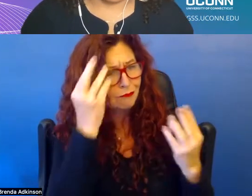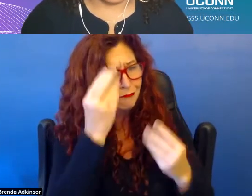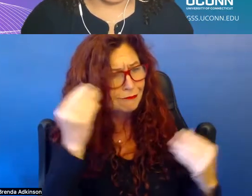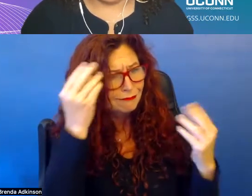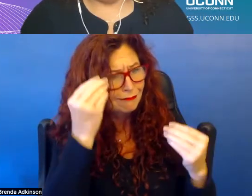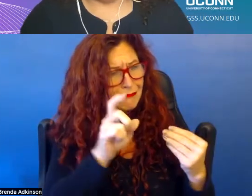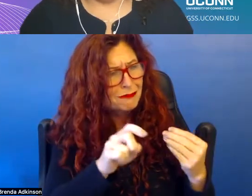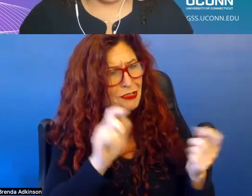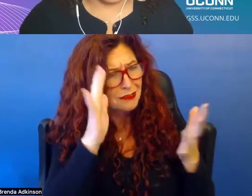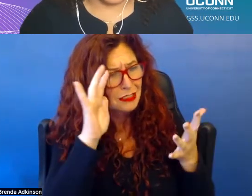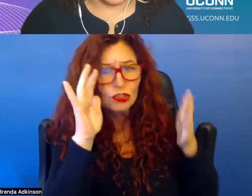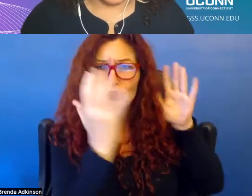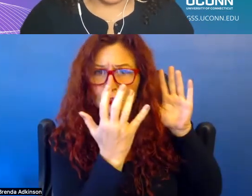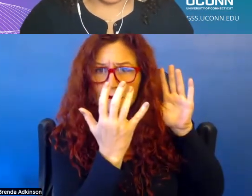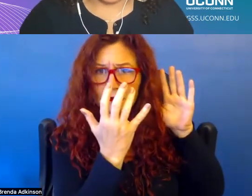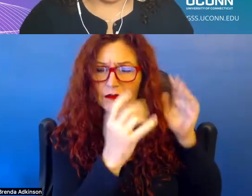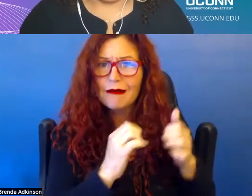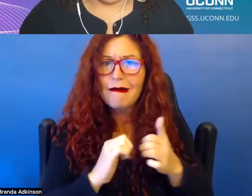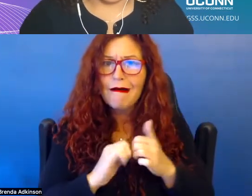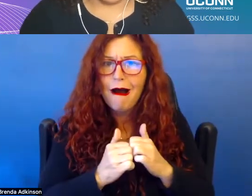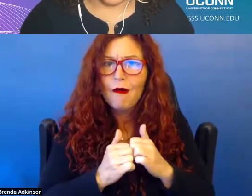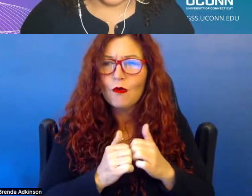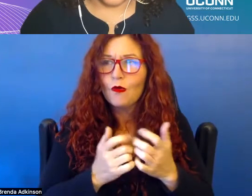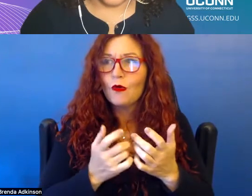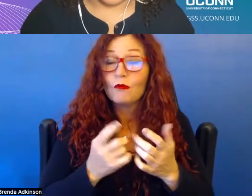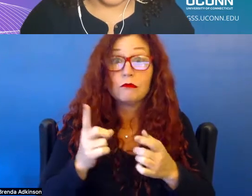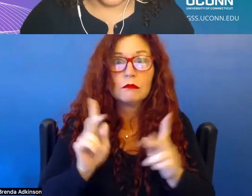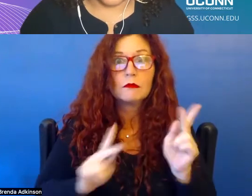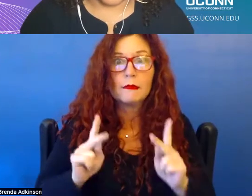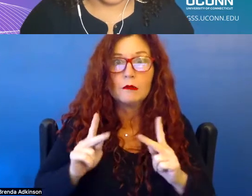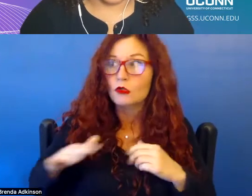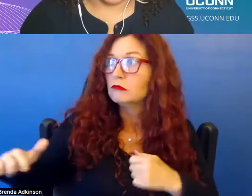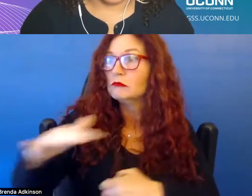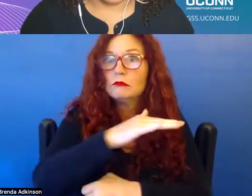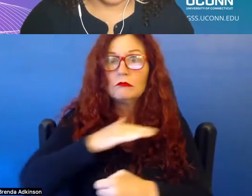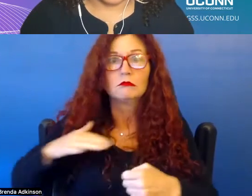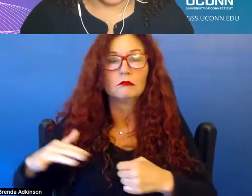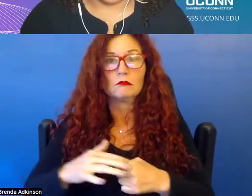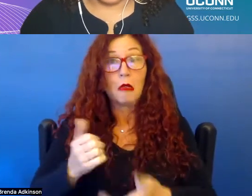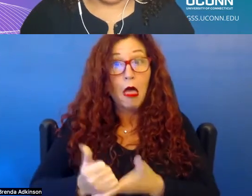possibly bleeding, dizzy, and not say or do anything in Bed-Stuy as an adult?